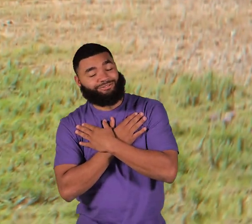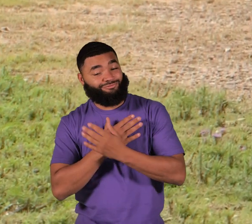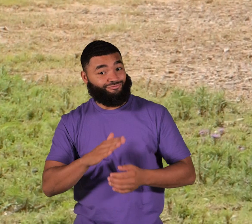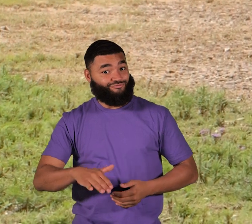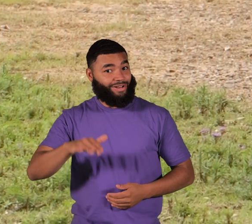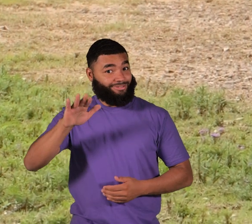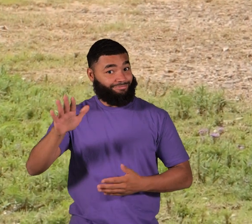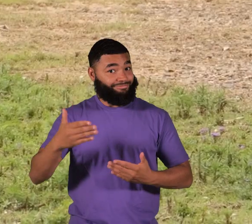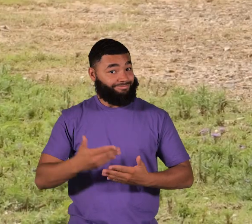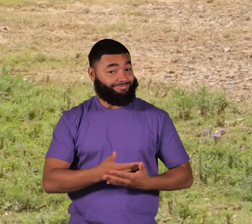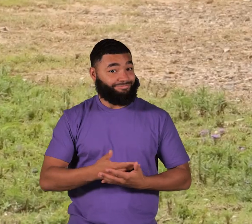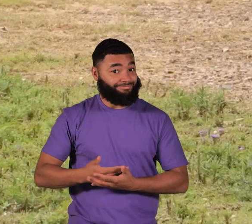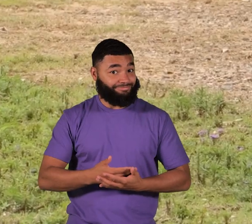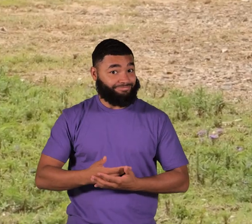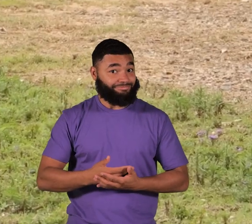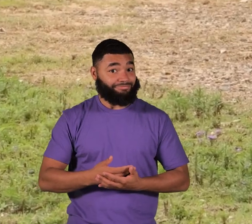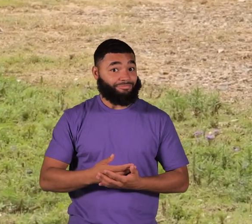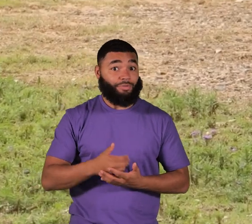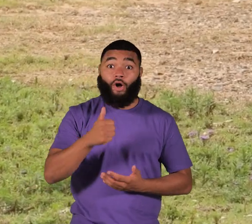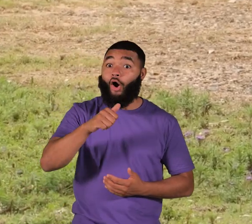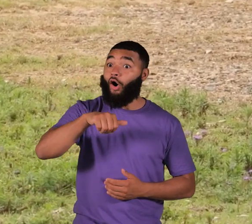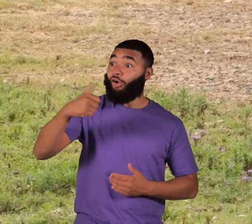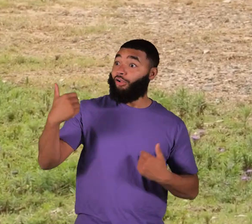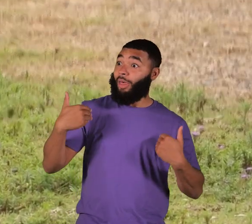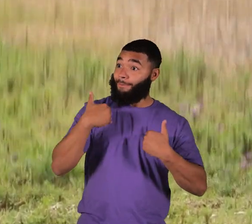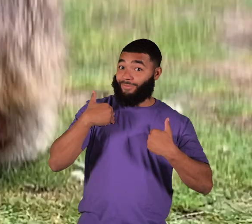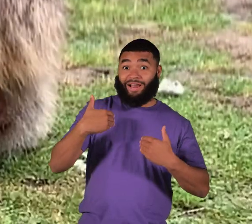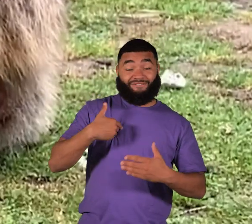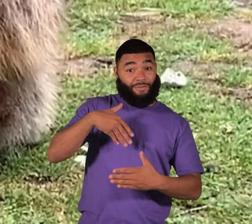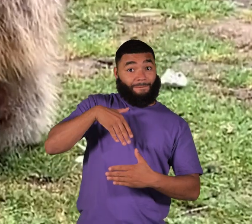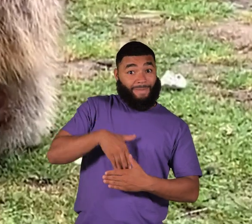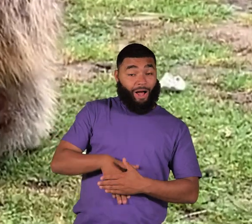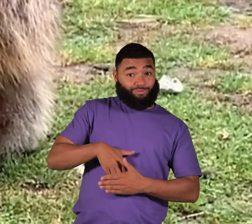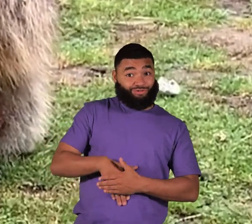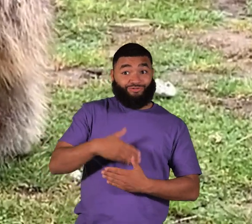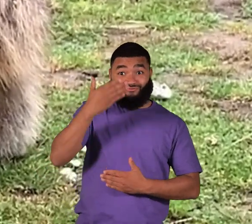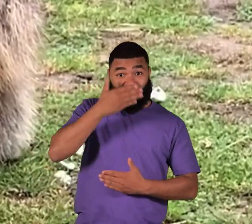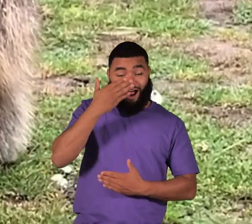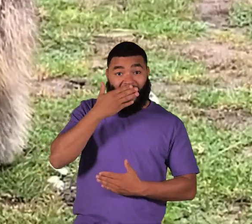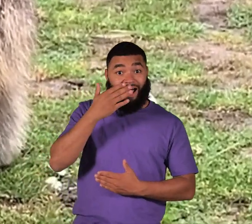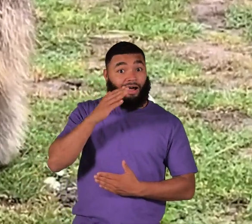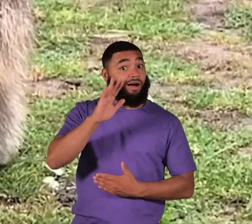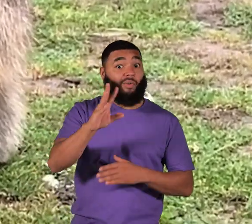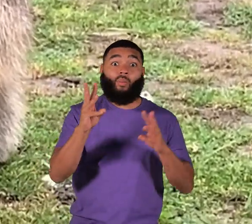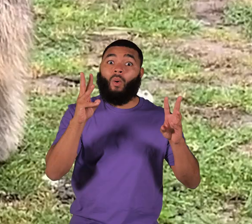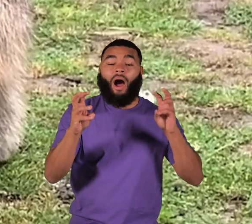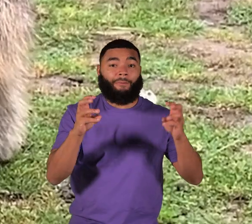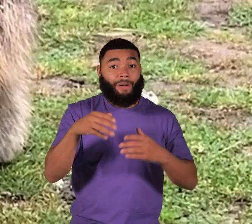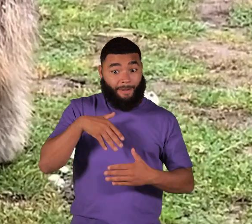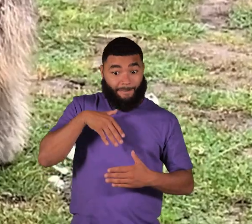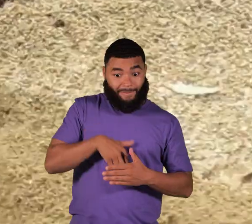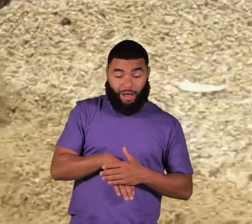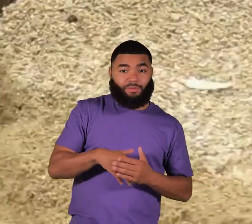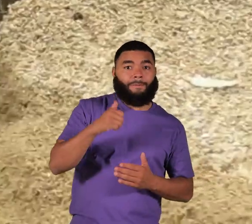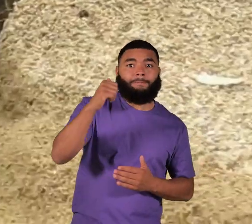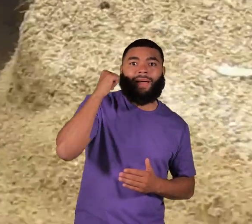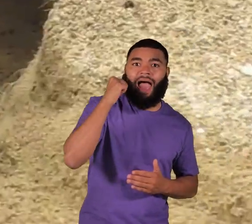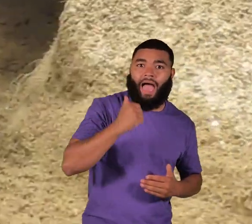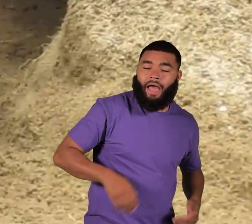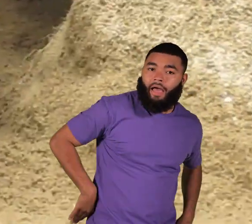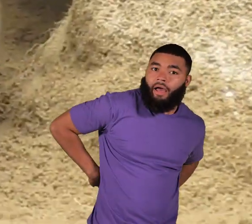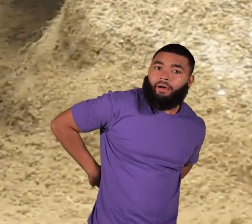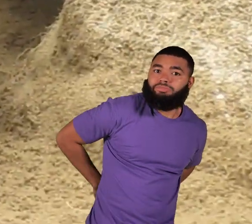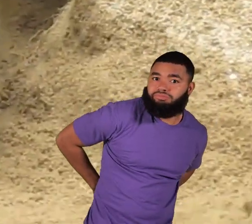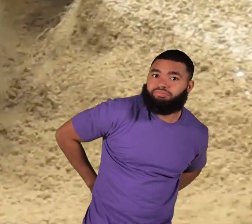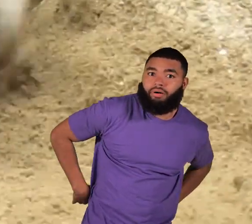Unlike other marsupials with pouches that open toward the front, wombats have pouches that face backward. This unique